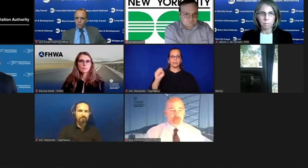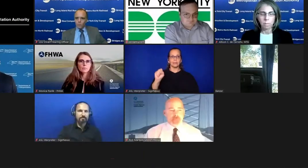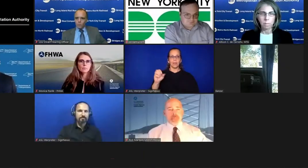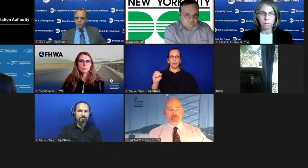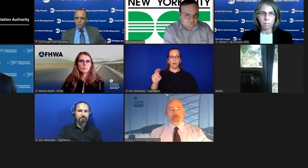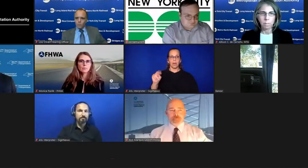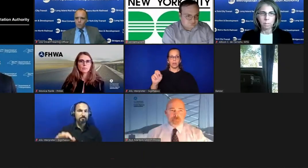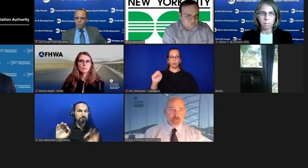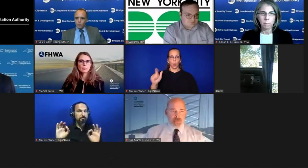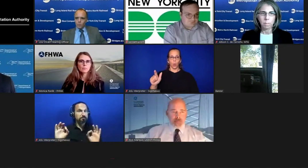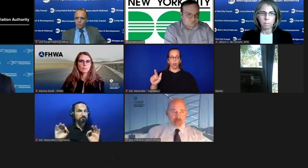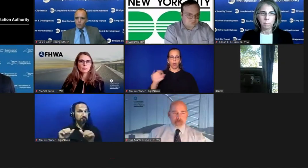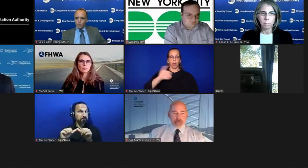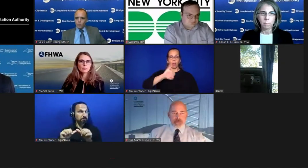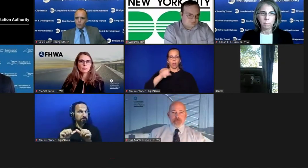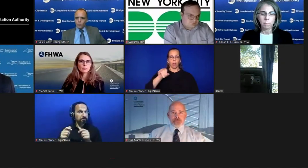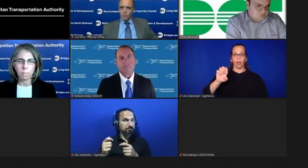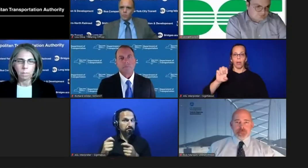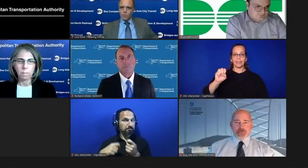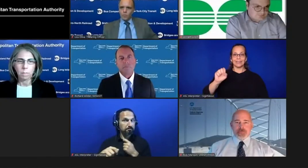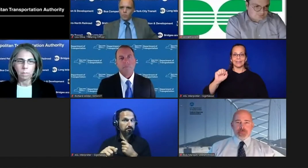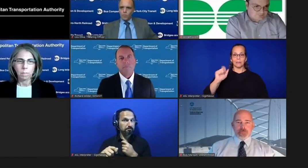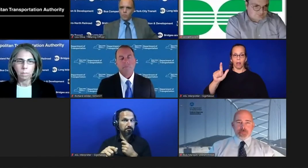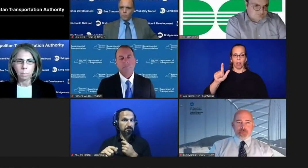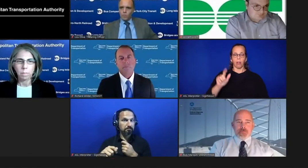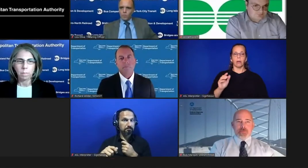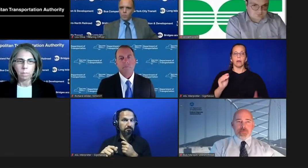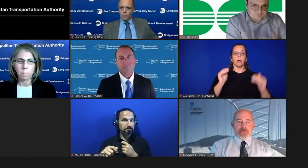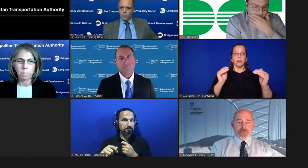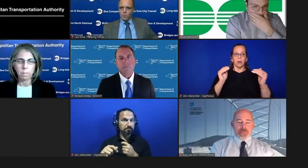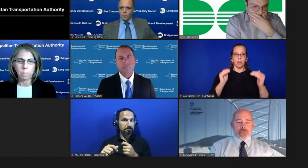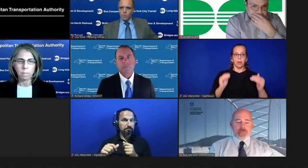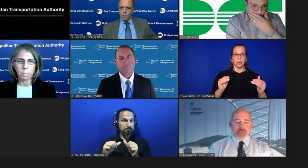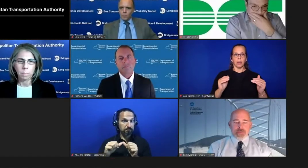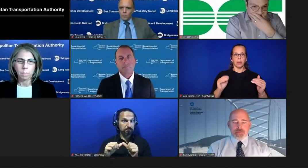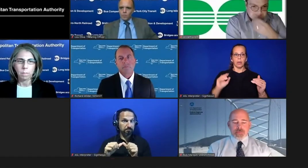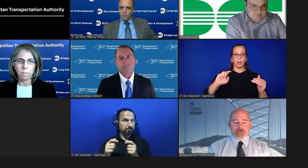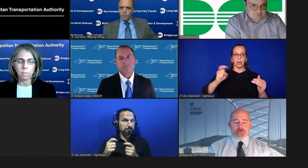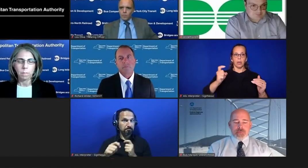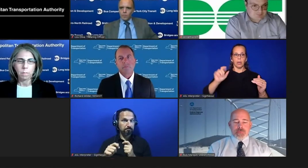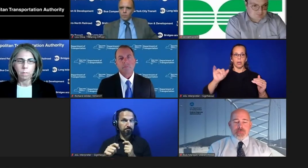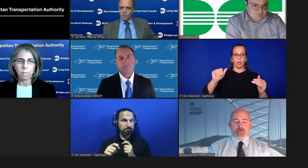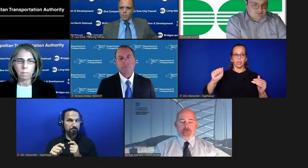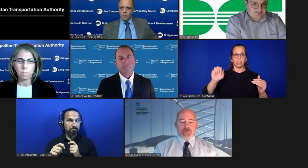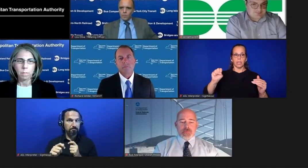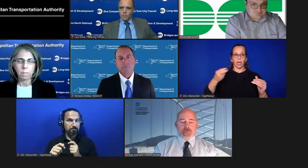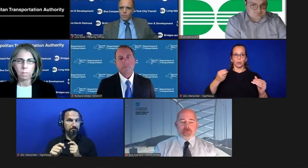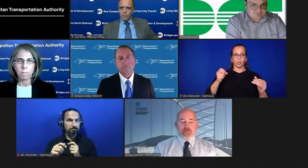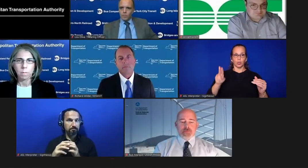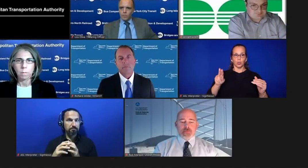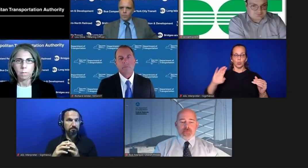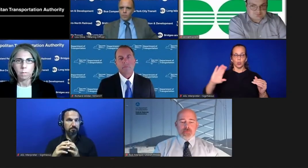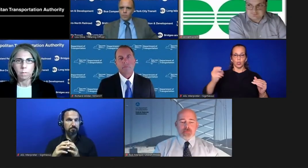gessel followed by zhaoshu Chen